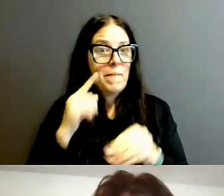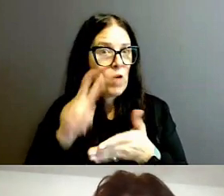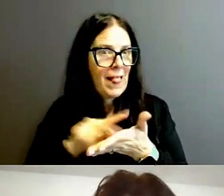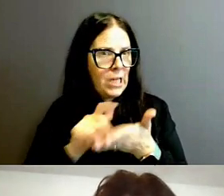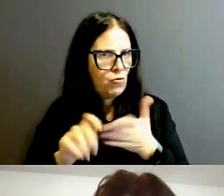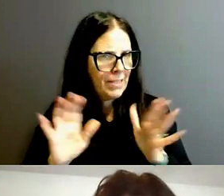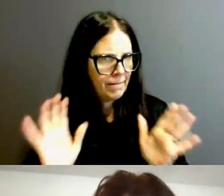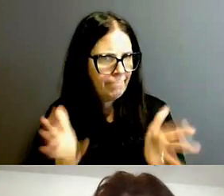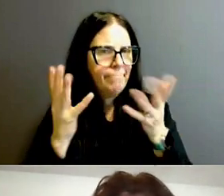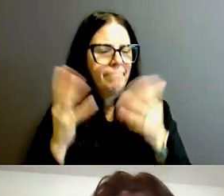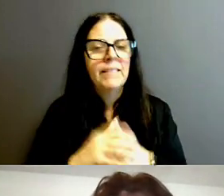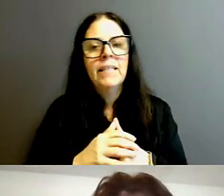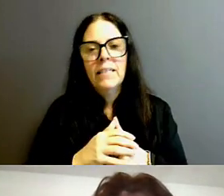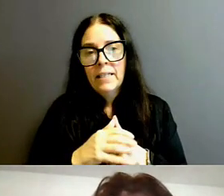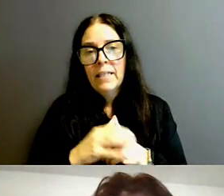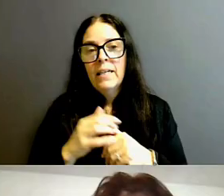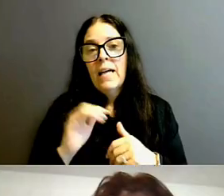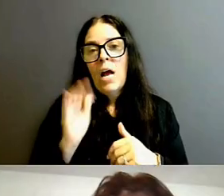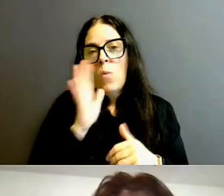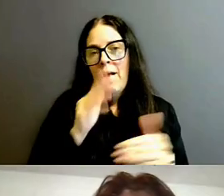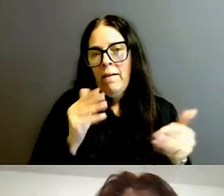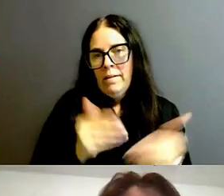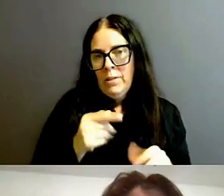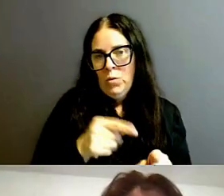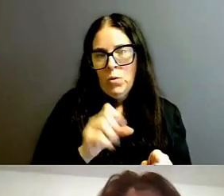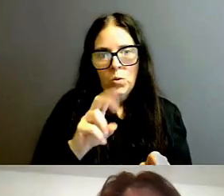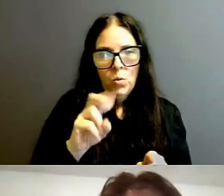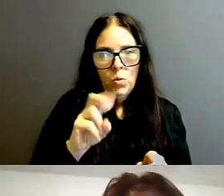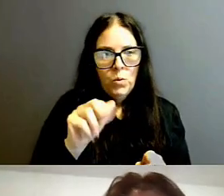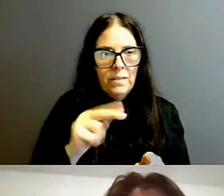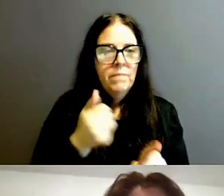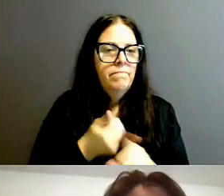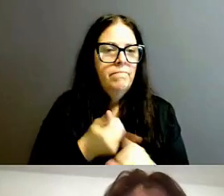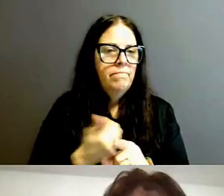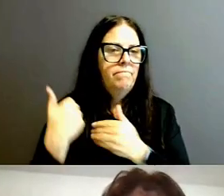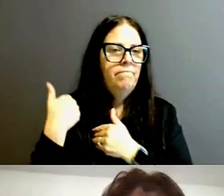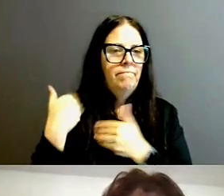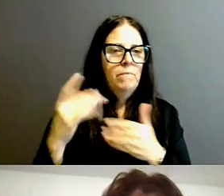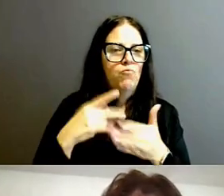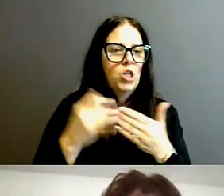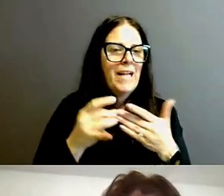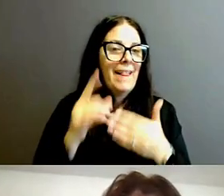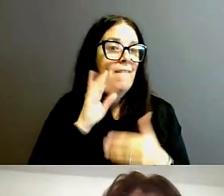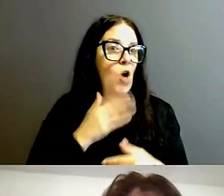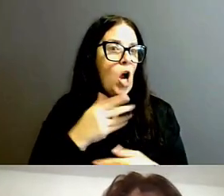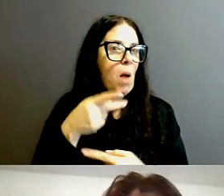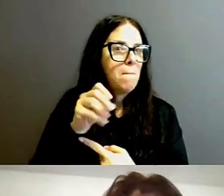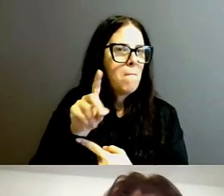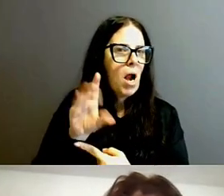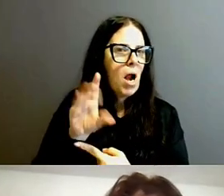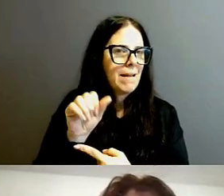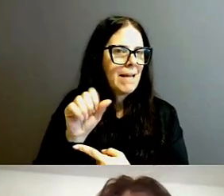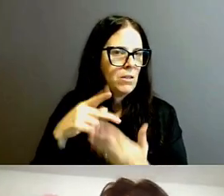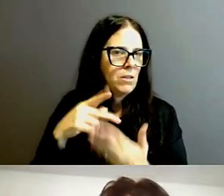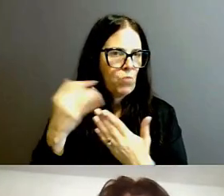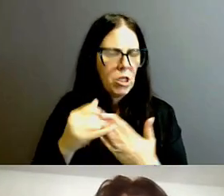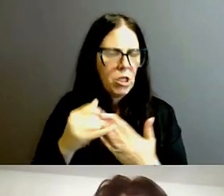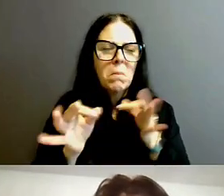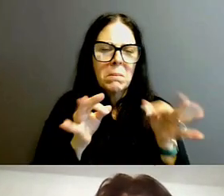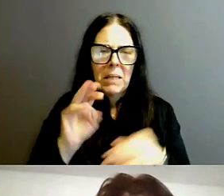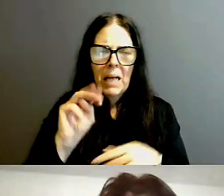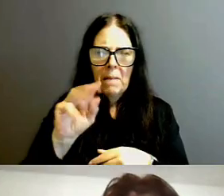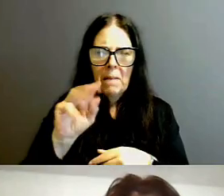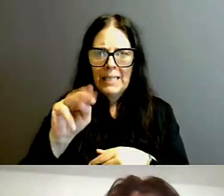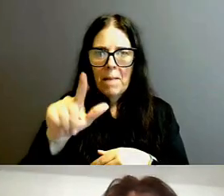our podcast project, um, I would just like to tell you a little bit about what MTML does. So we're a support organization, like an